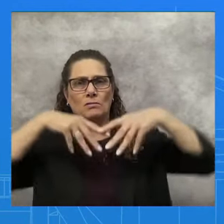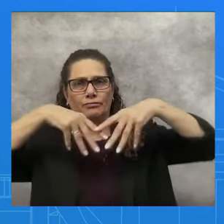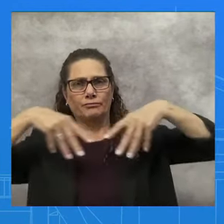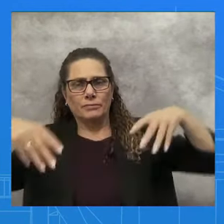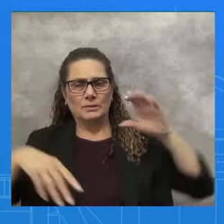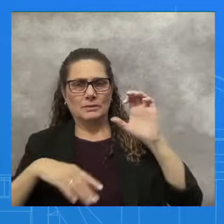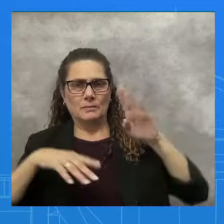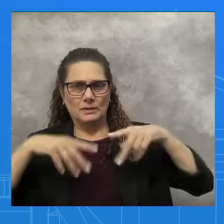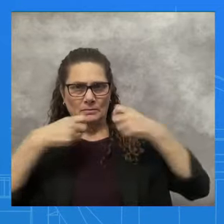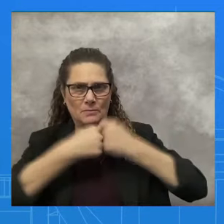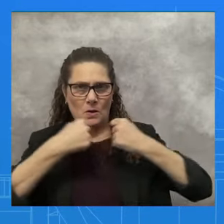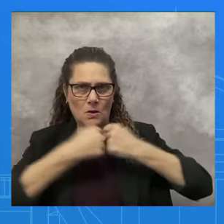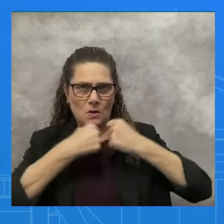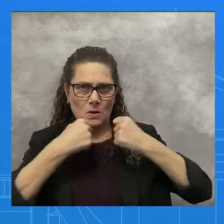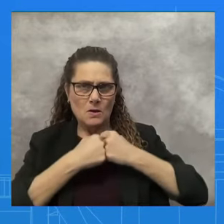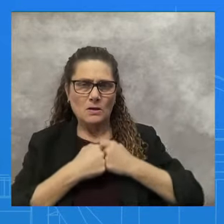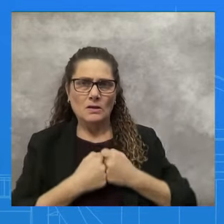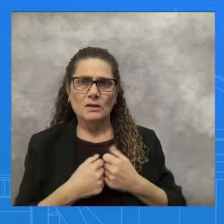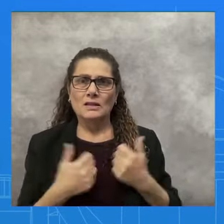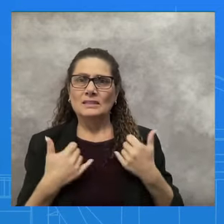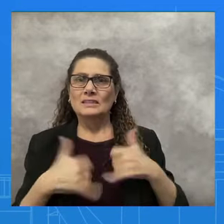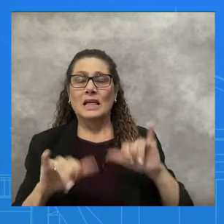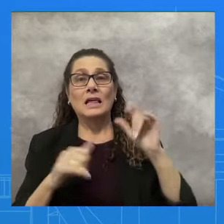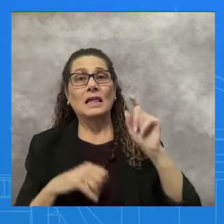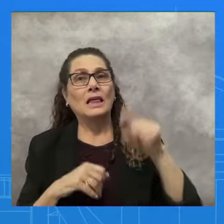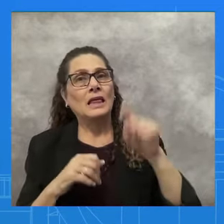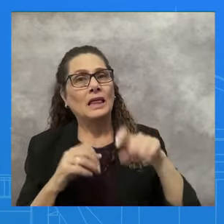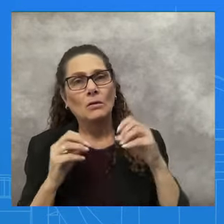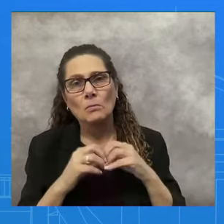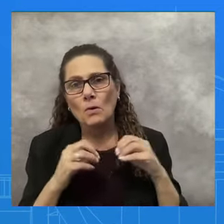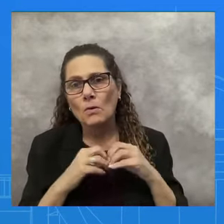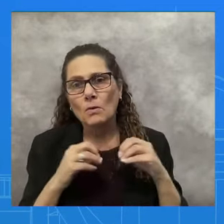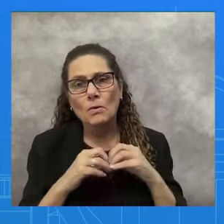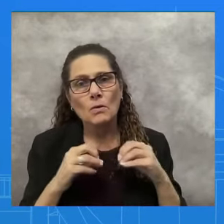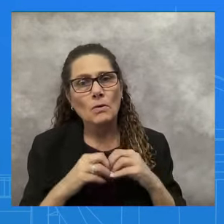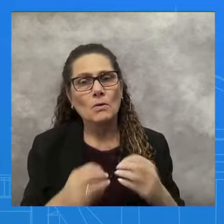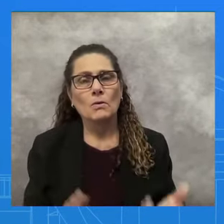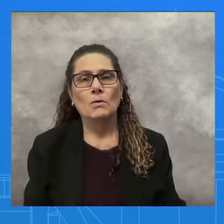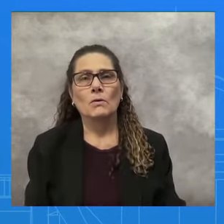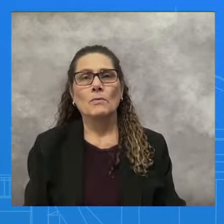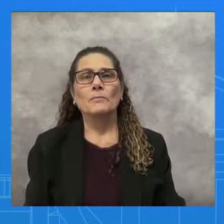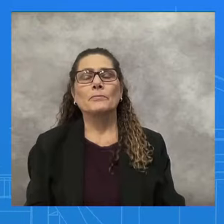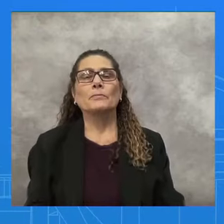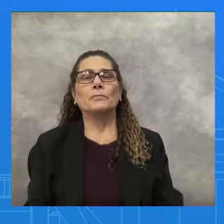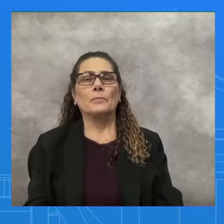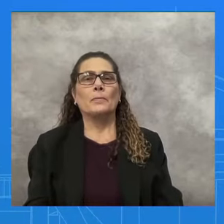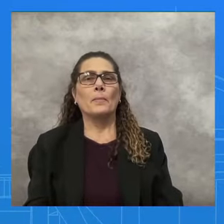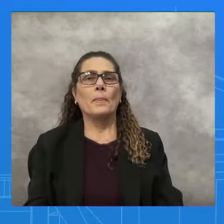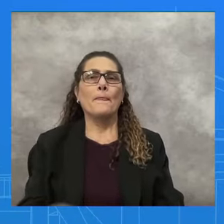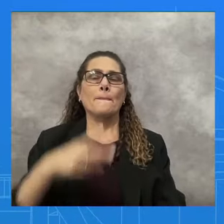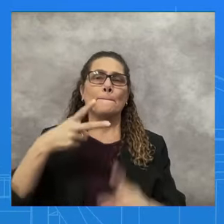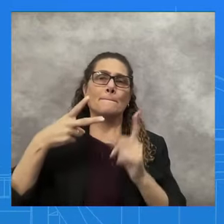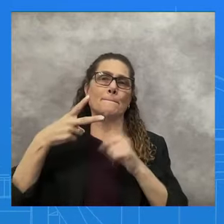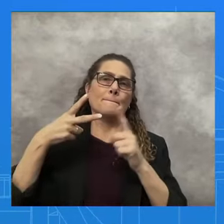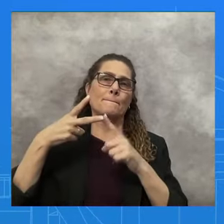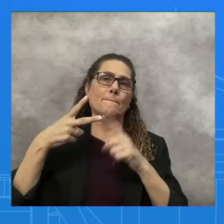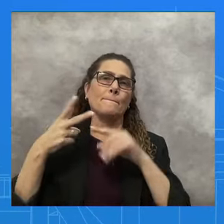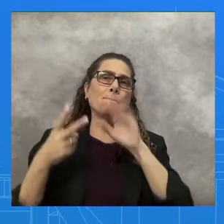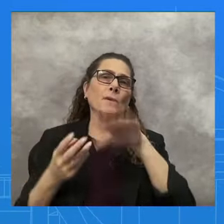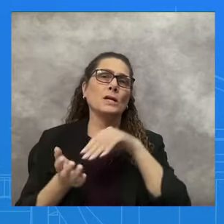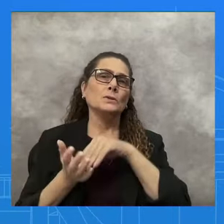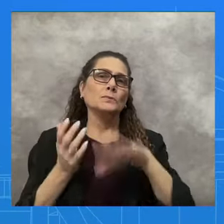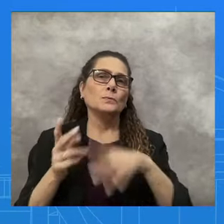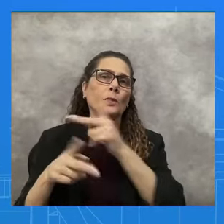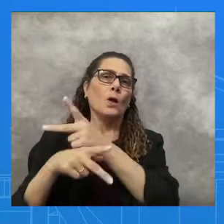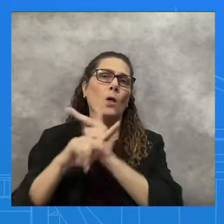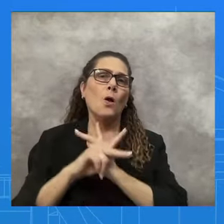know, we need more. We understand we need more. And on the student loans things you did, the CBO director testified on Capitol Hill yesterday saying that